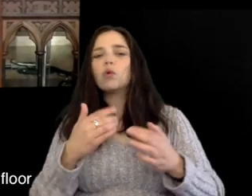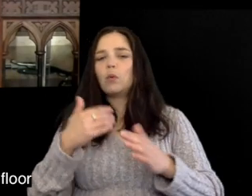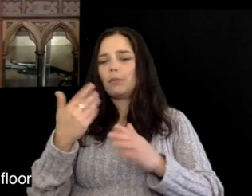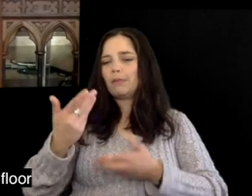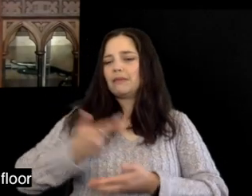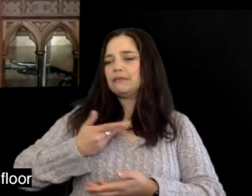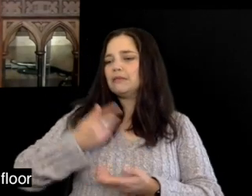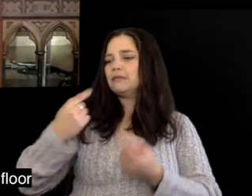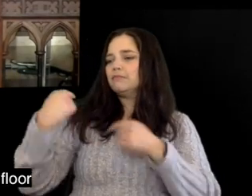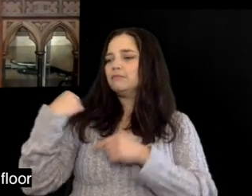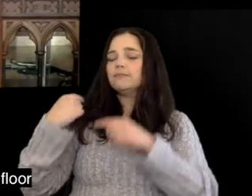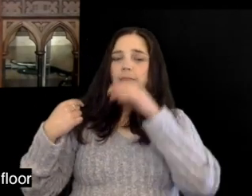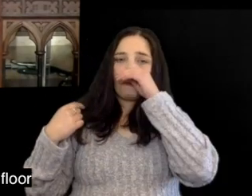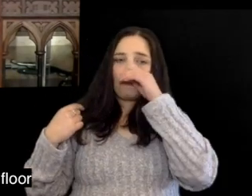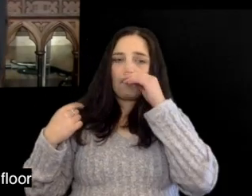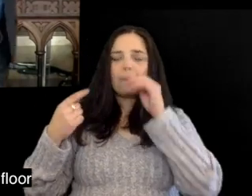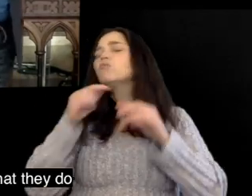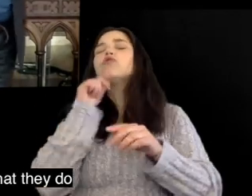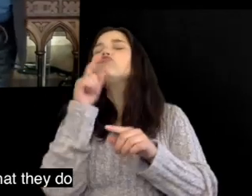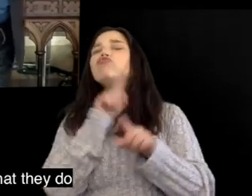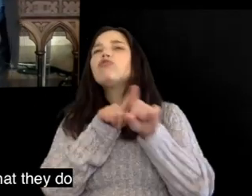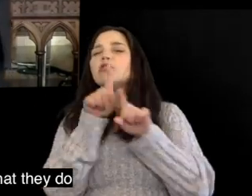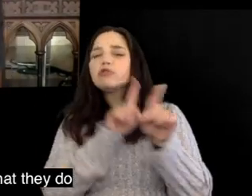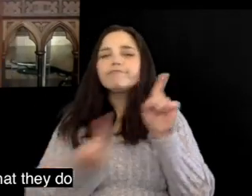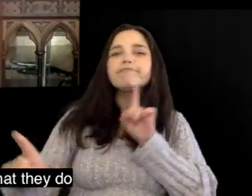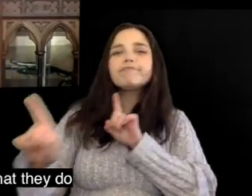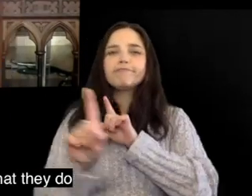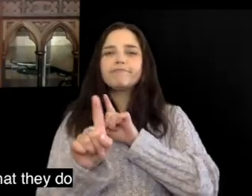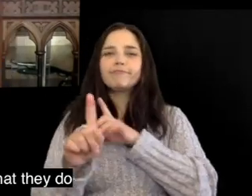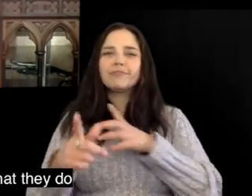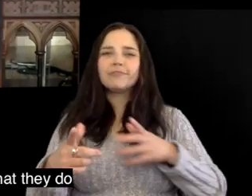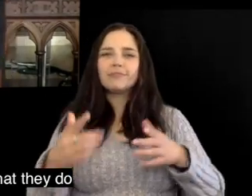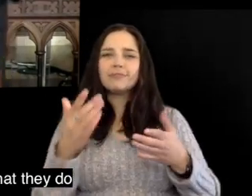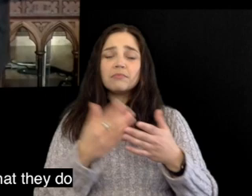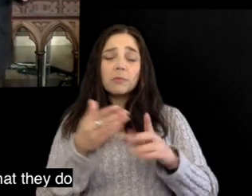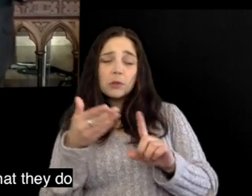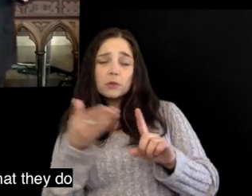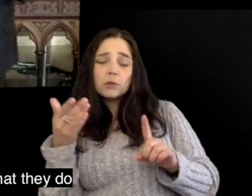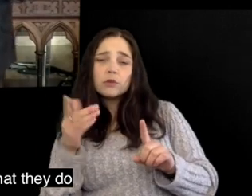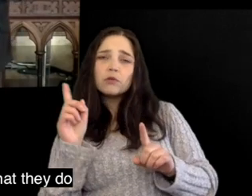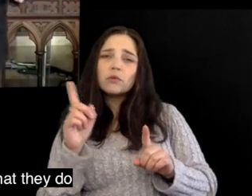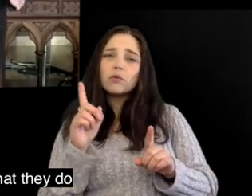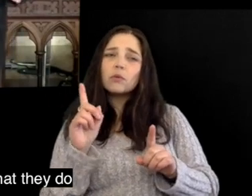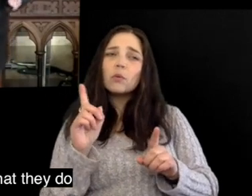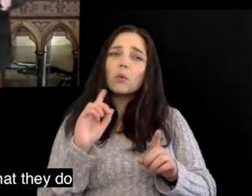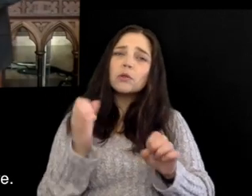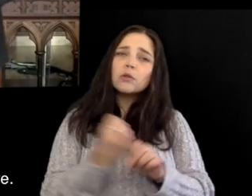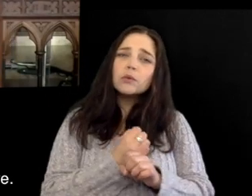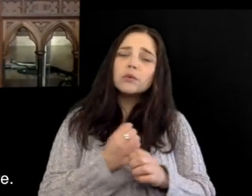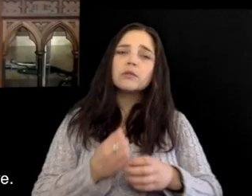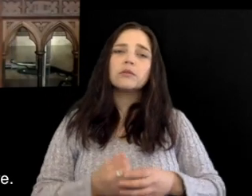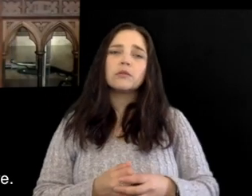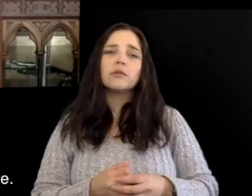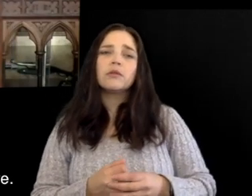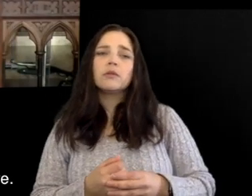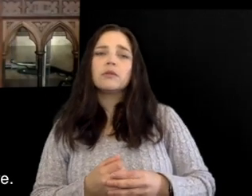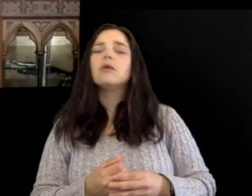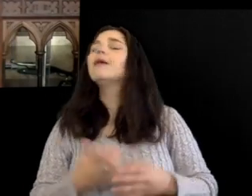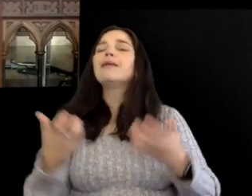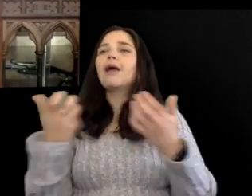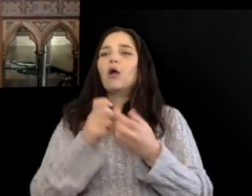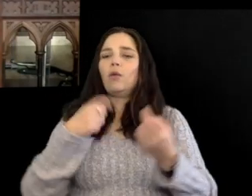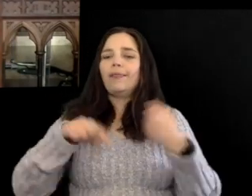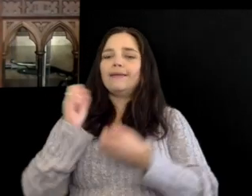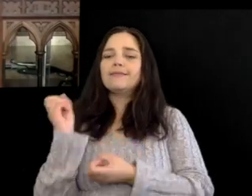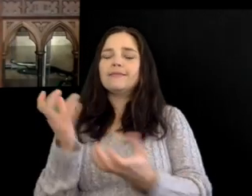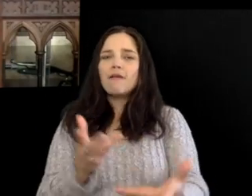background. Not trying to take the floor, but they're noticed by what they do and how